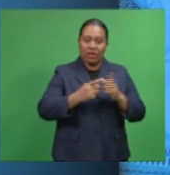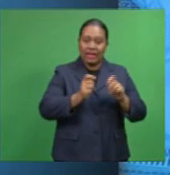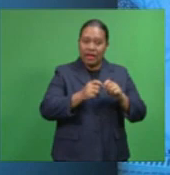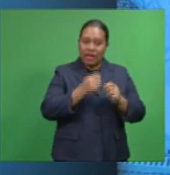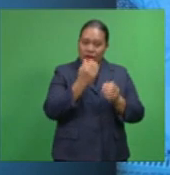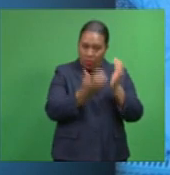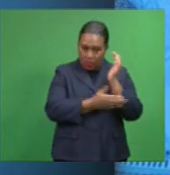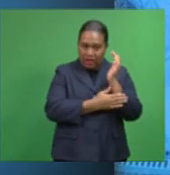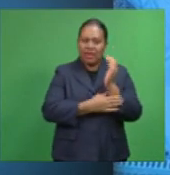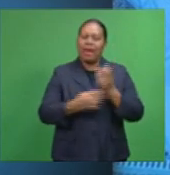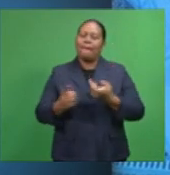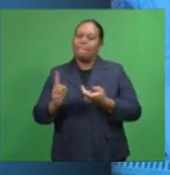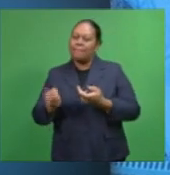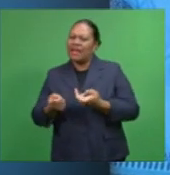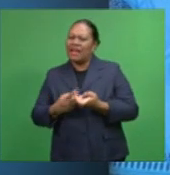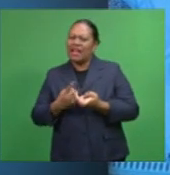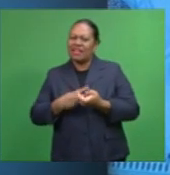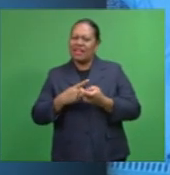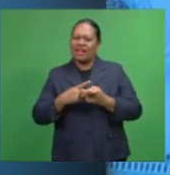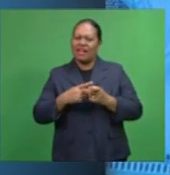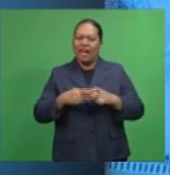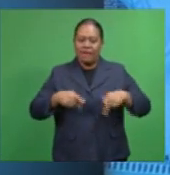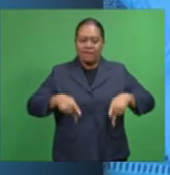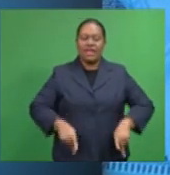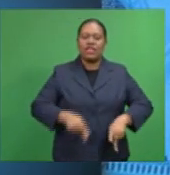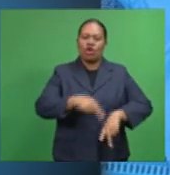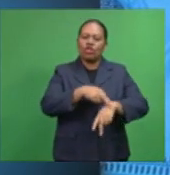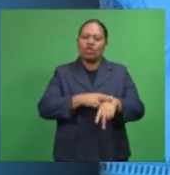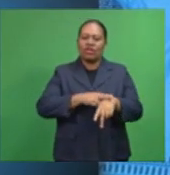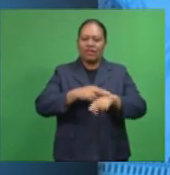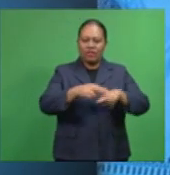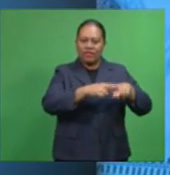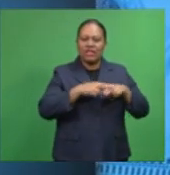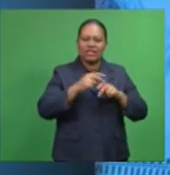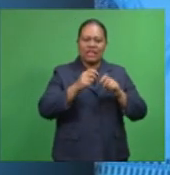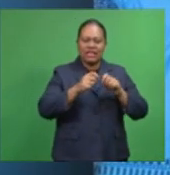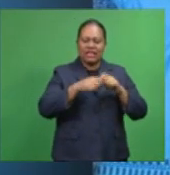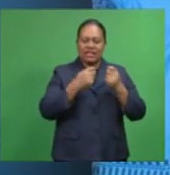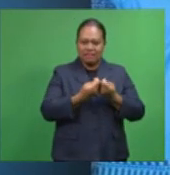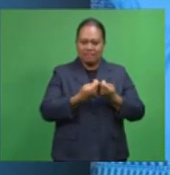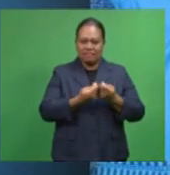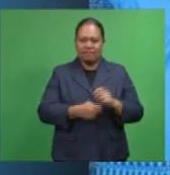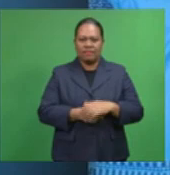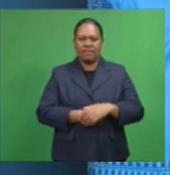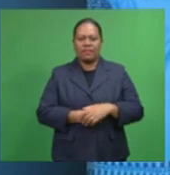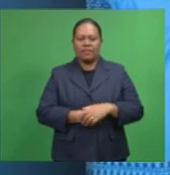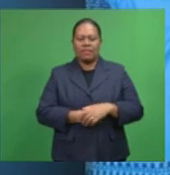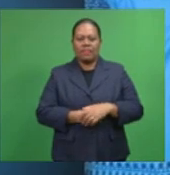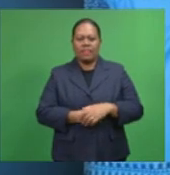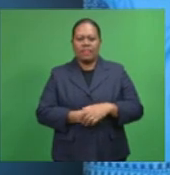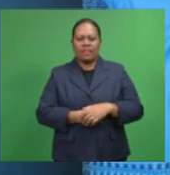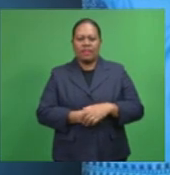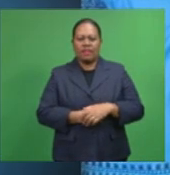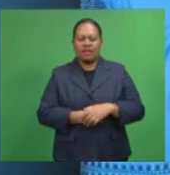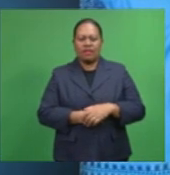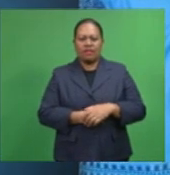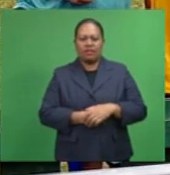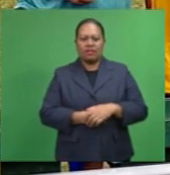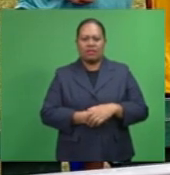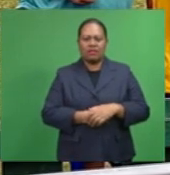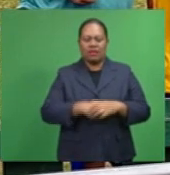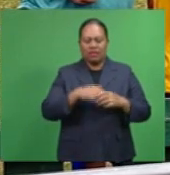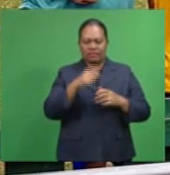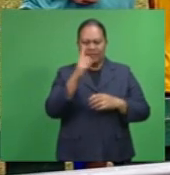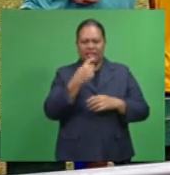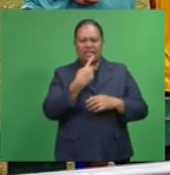was a Team Fiji physiotherapist. She's a very I guess we could